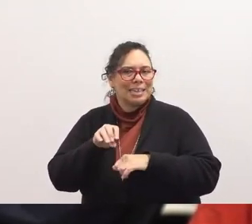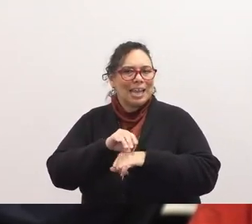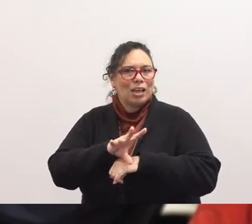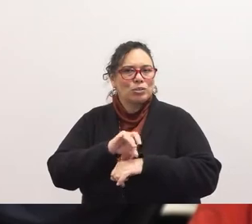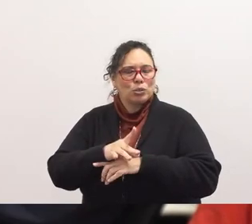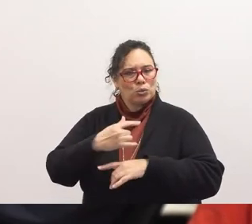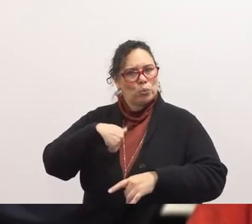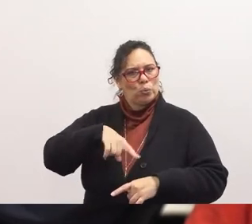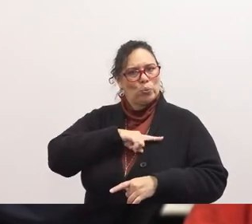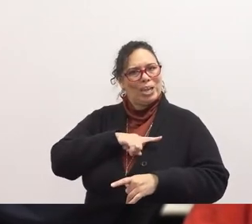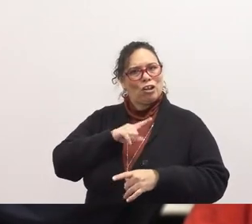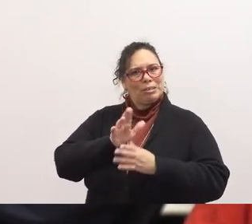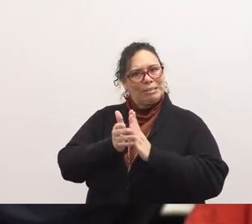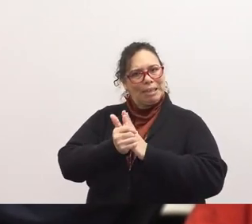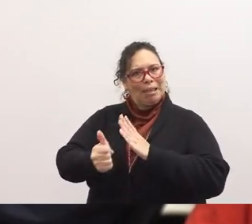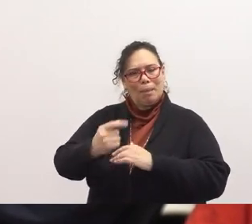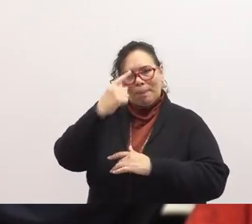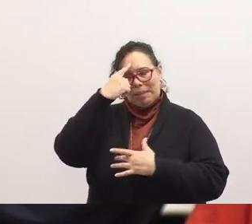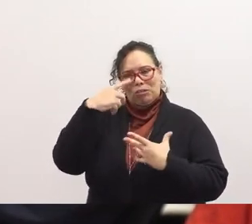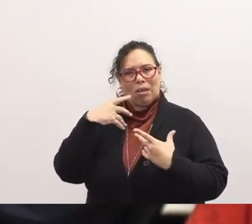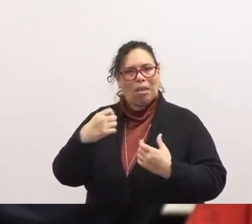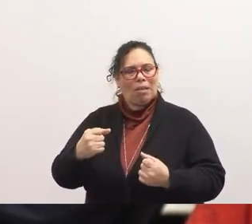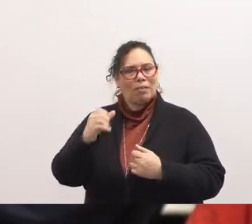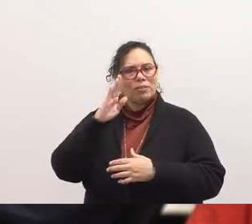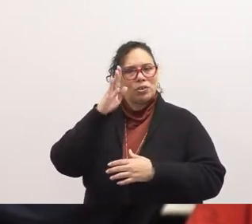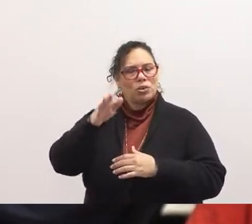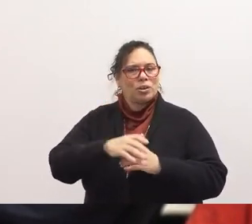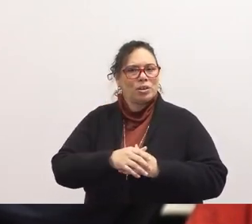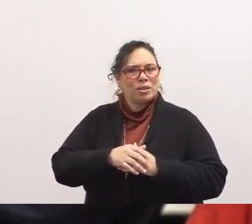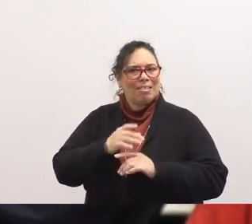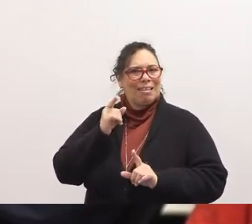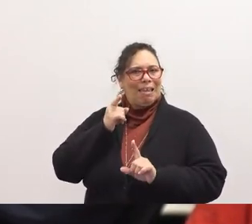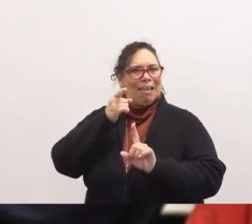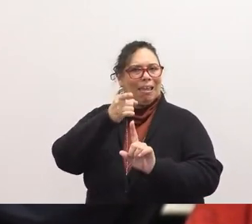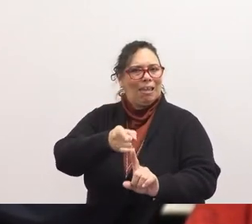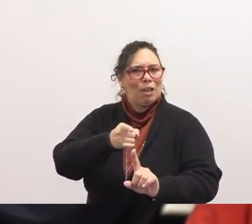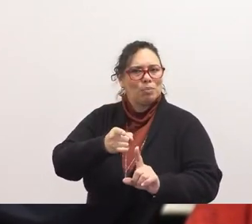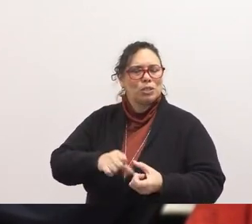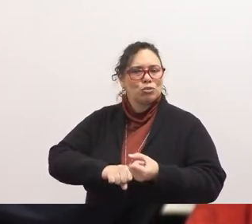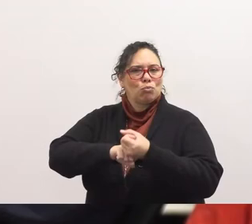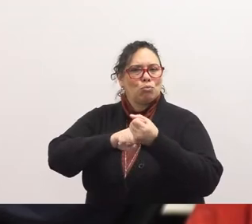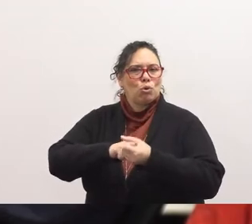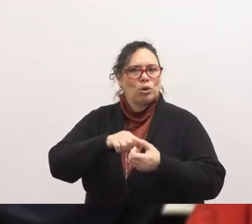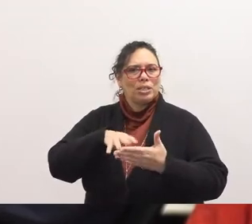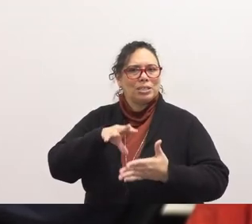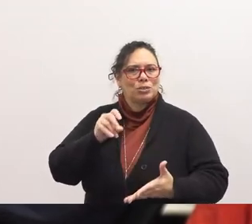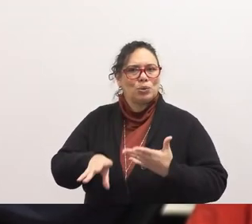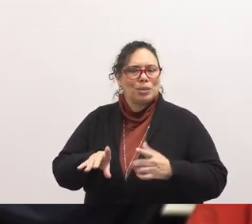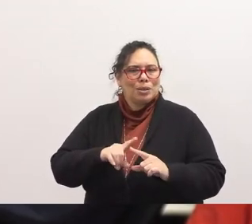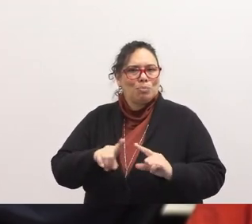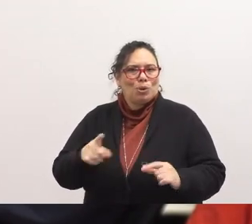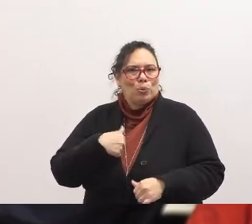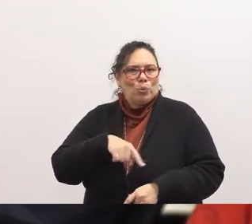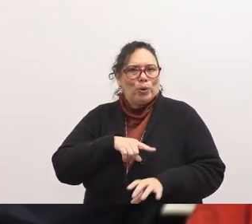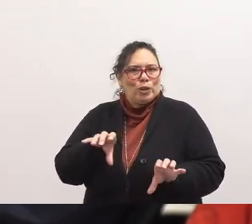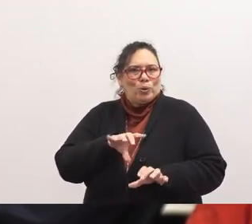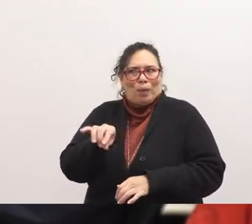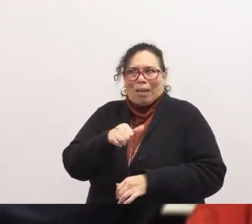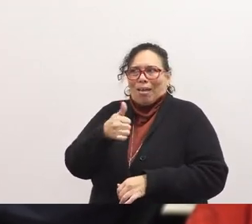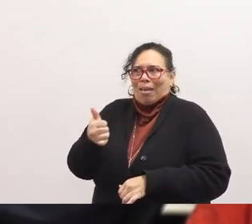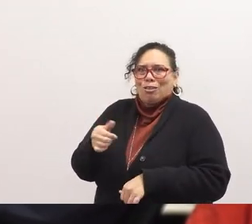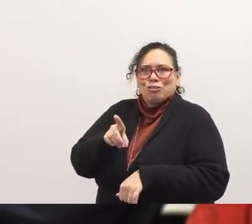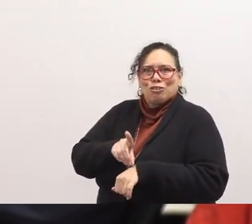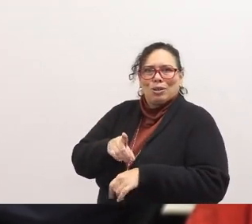mental health professionals that are specifically trained to support our students, and yet so many of us are forced to execute duties that are direct conflict with our